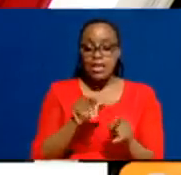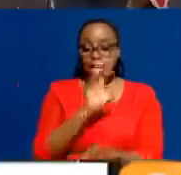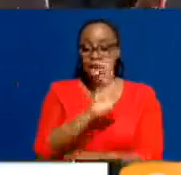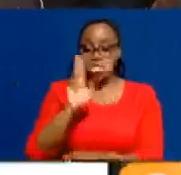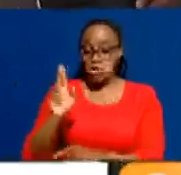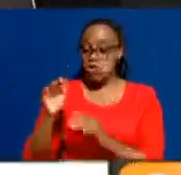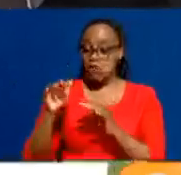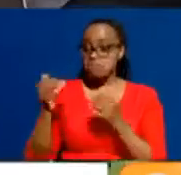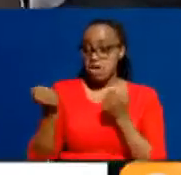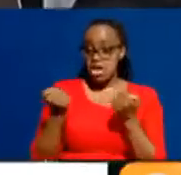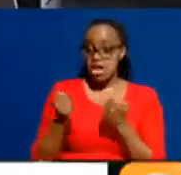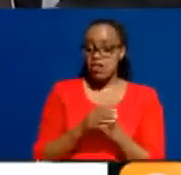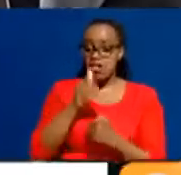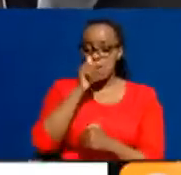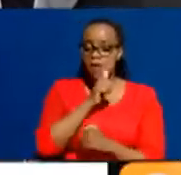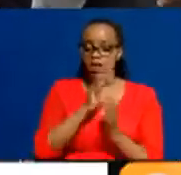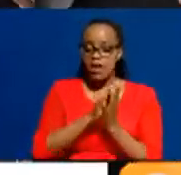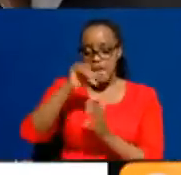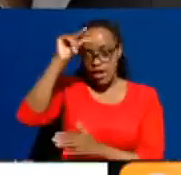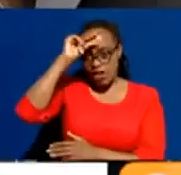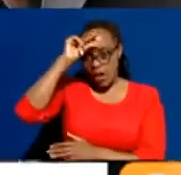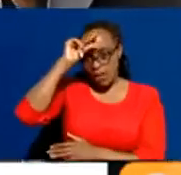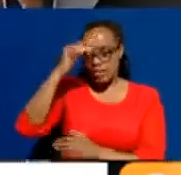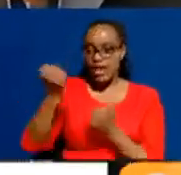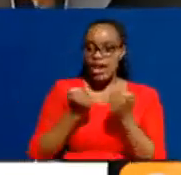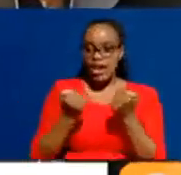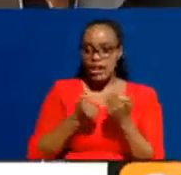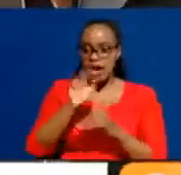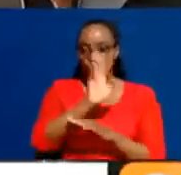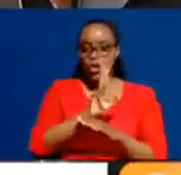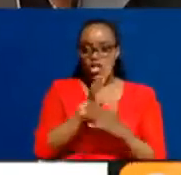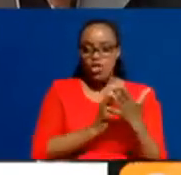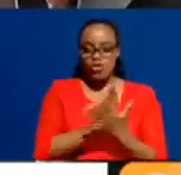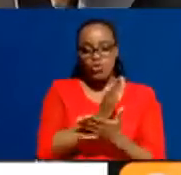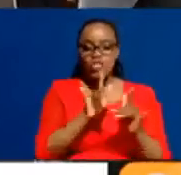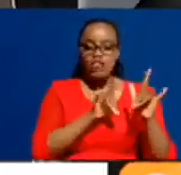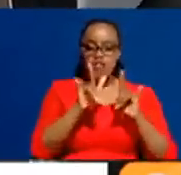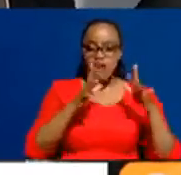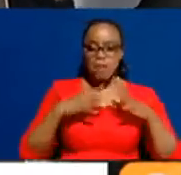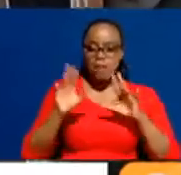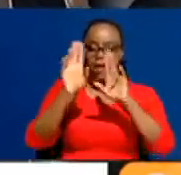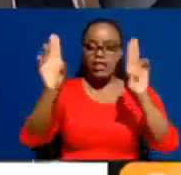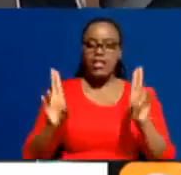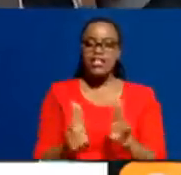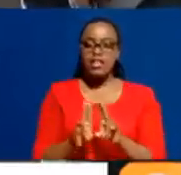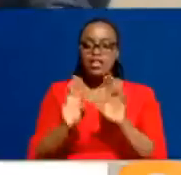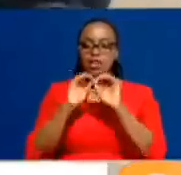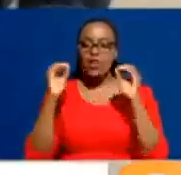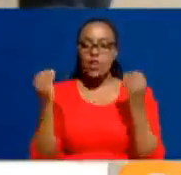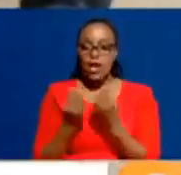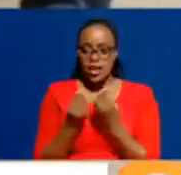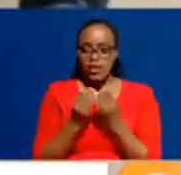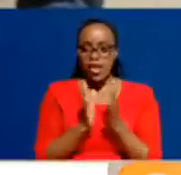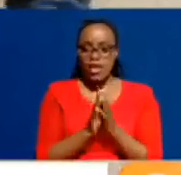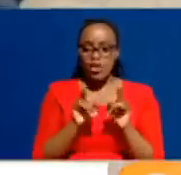so on. All private and government-owned automobiles, those used by diplomats and international organizations, and